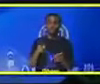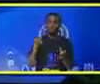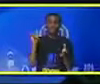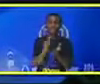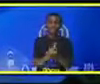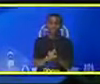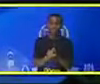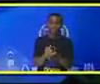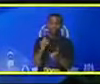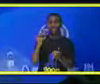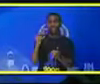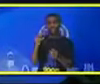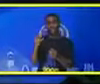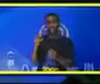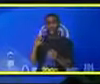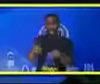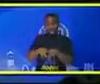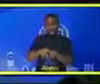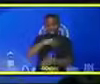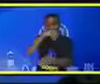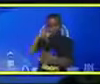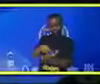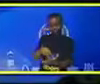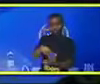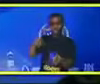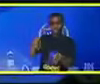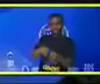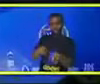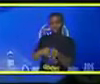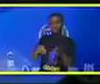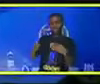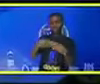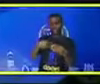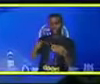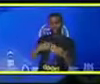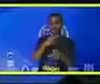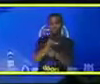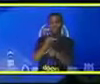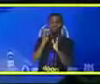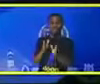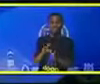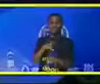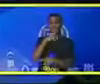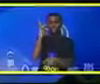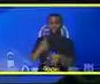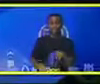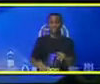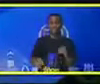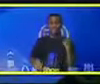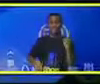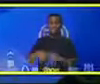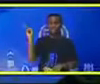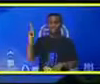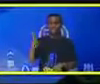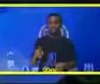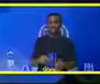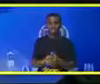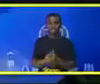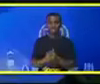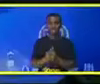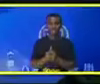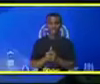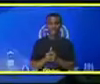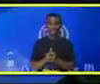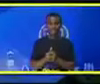they stand as gatekeepers, and God respects what they represent. You cannot pray them away. The way to pass through